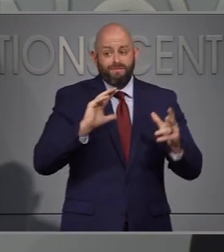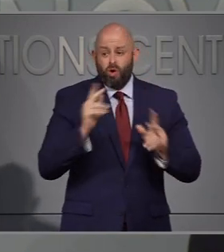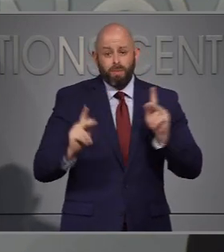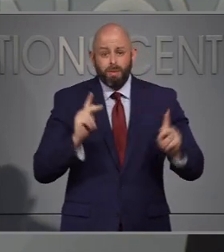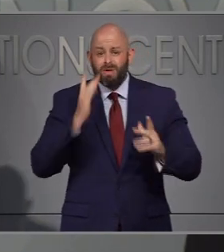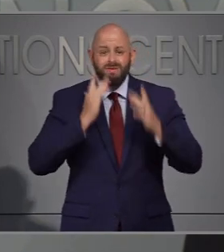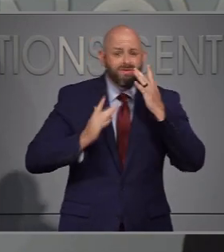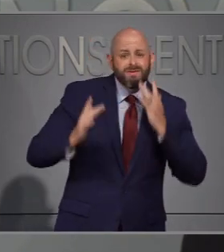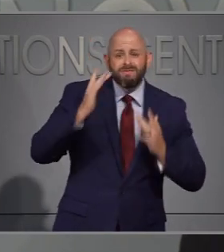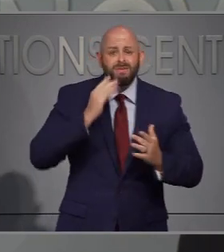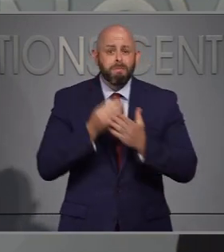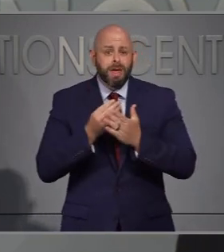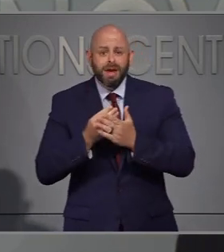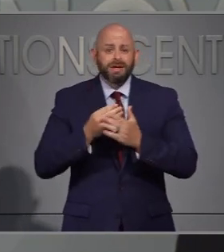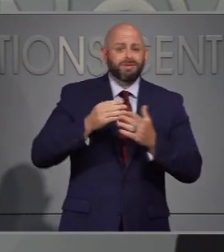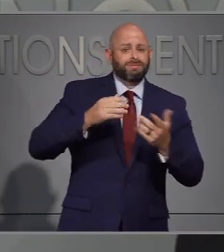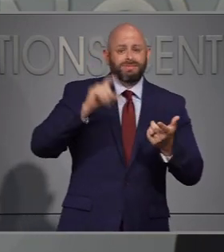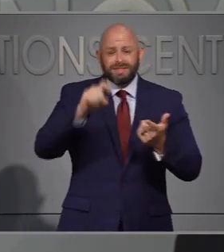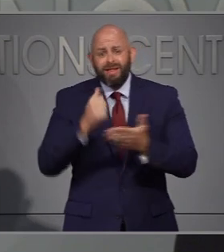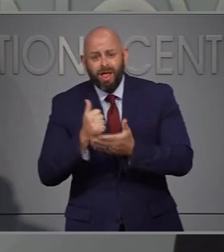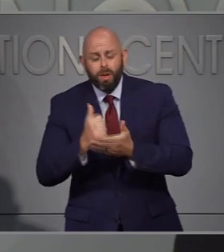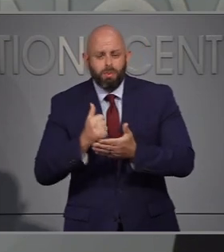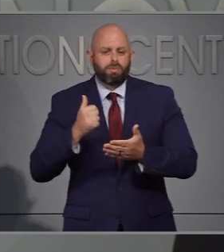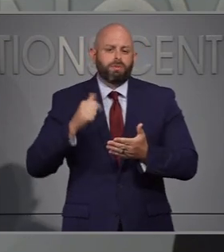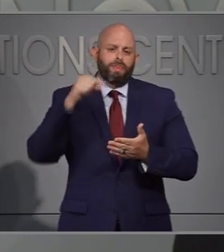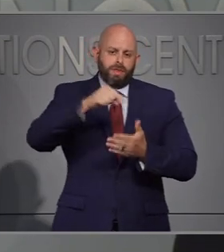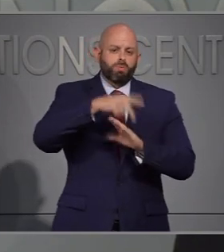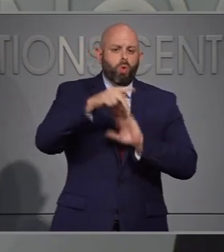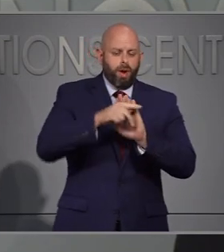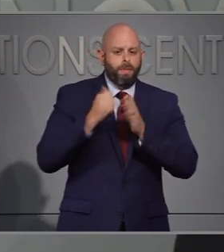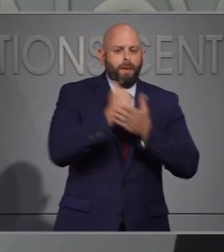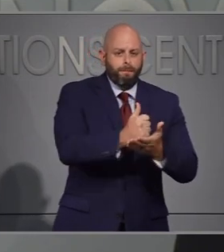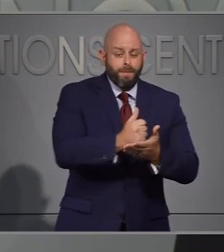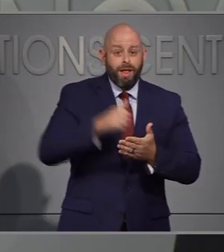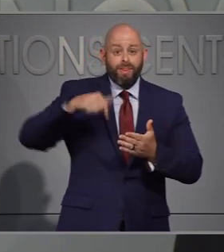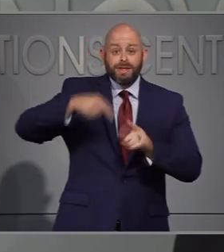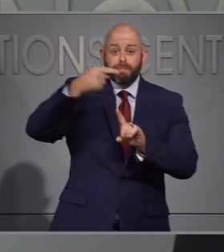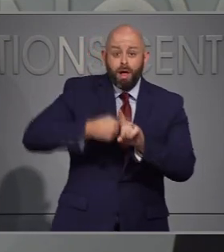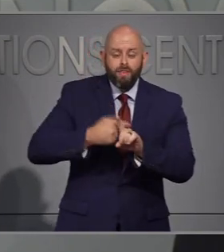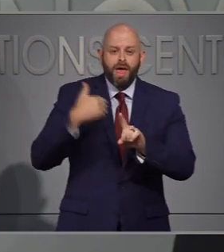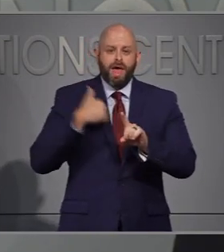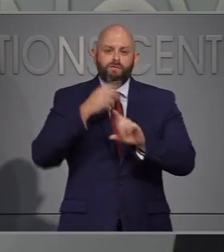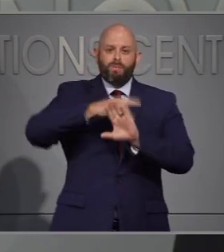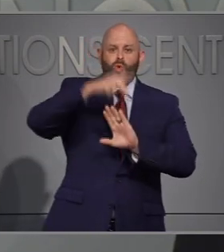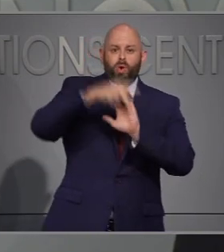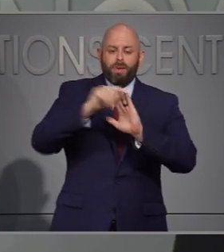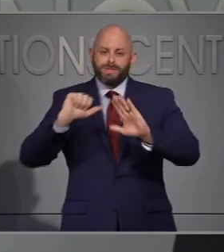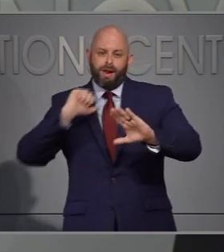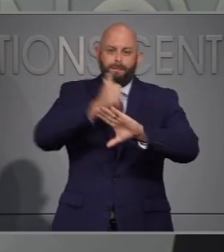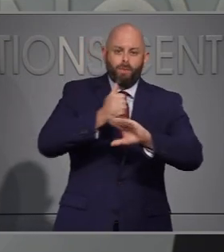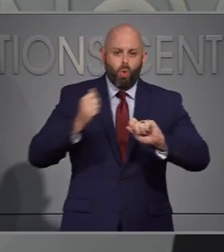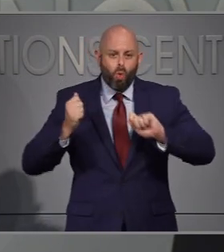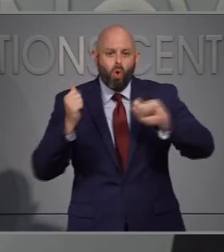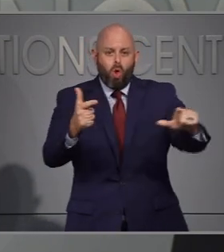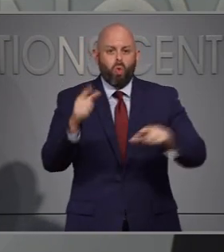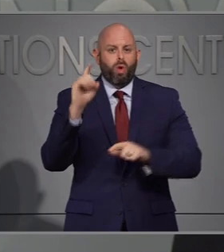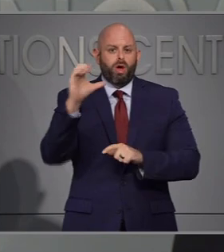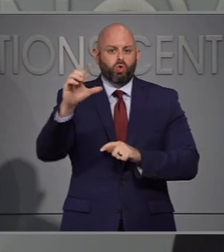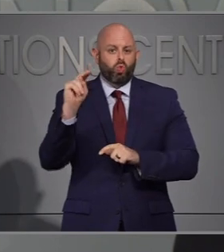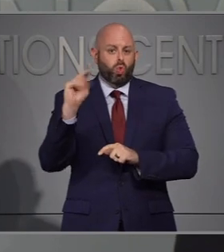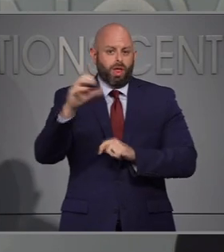residents in our state. As of this month, we now have an infrastructure in all 100 counties